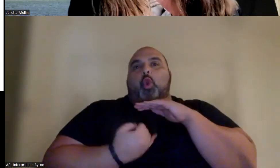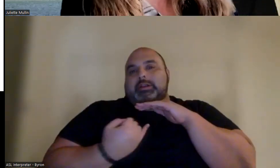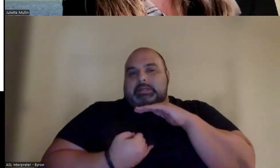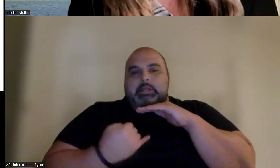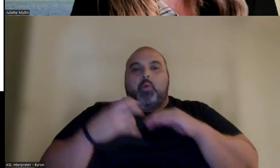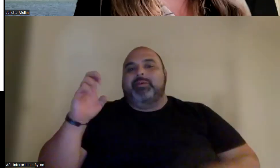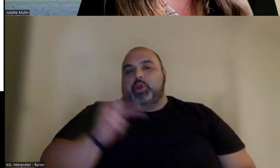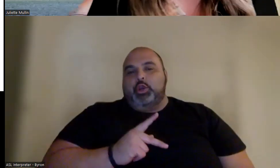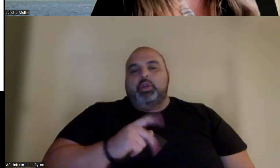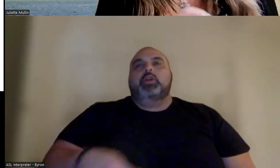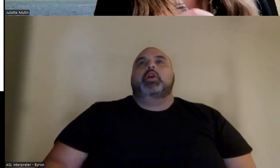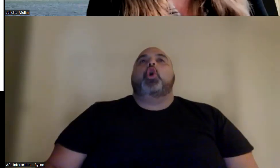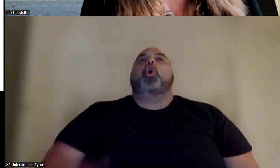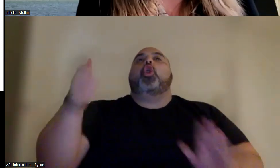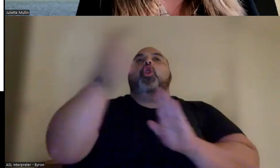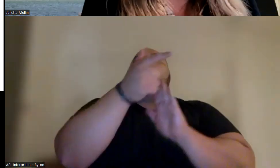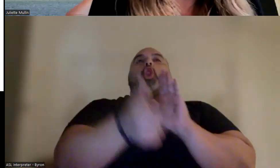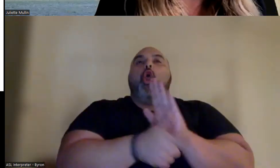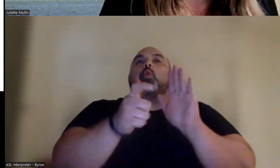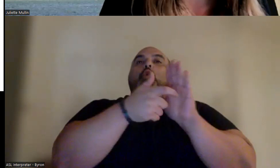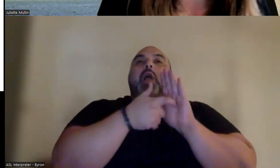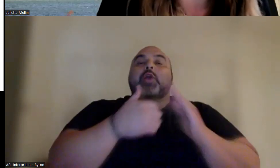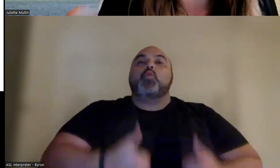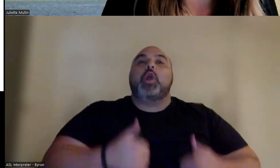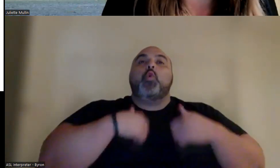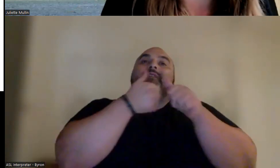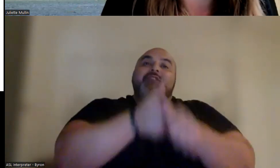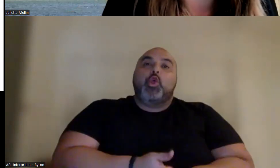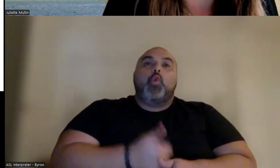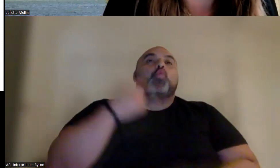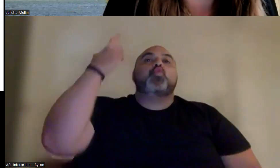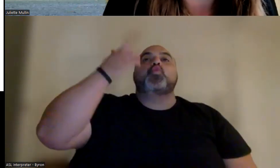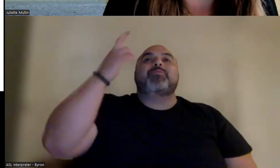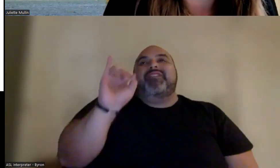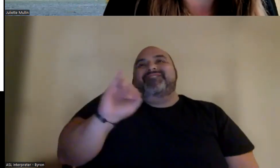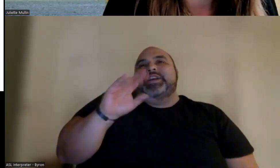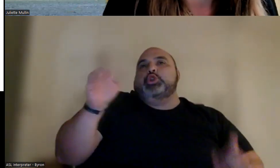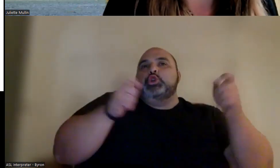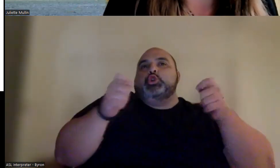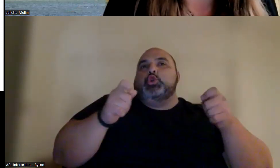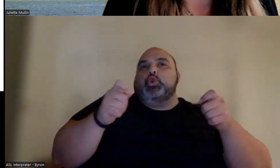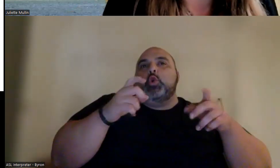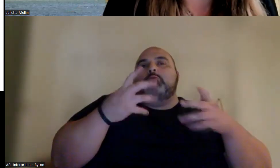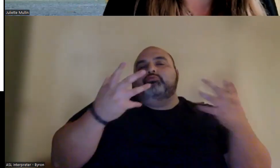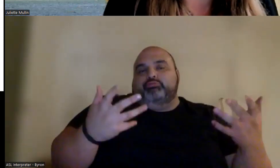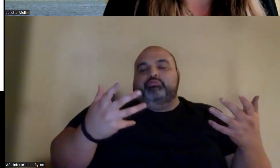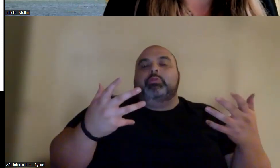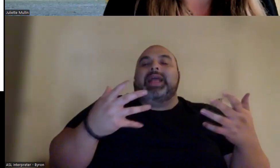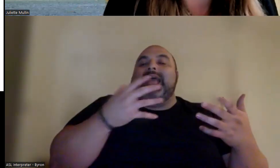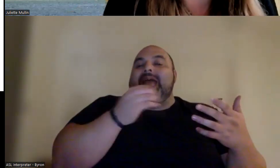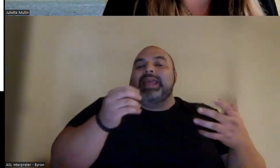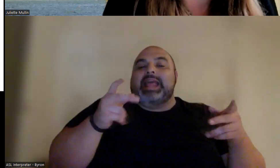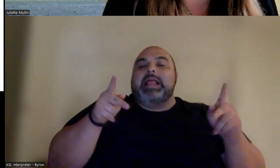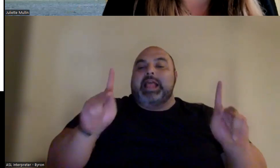The law would require residents to follow, quote, reasonable infection control precautions, unquote, and allow